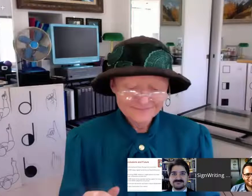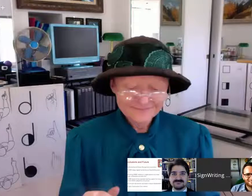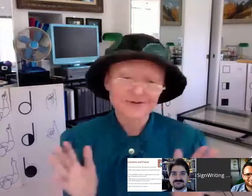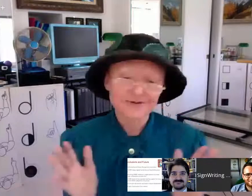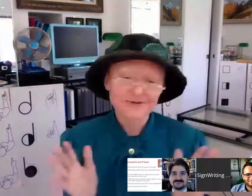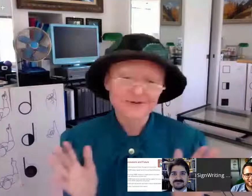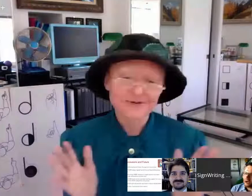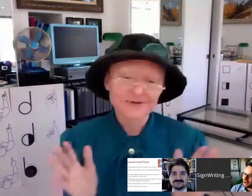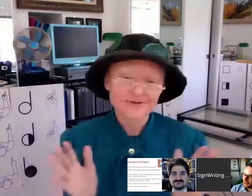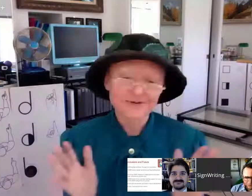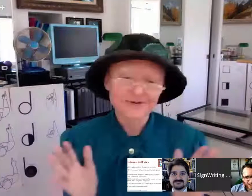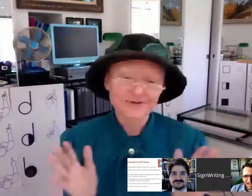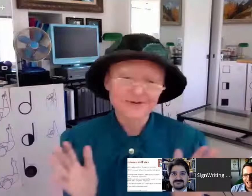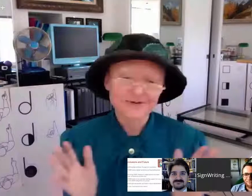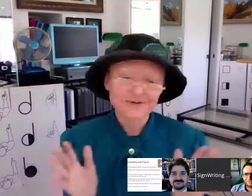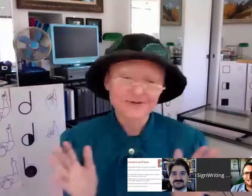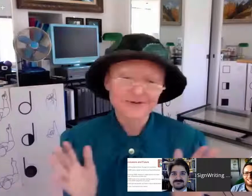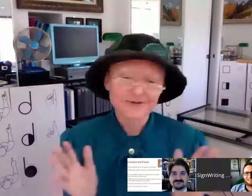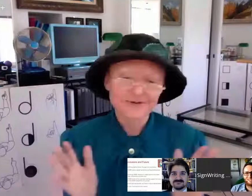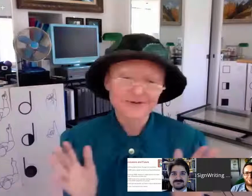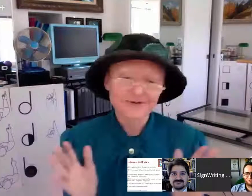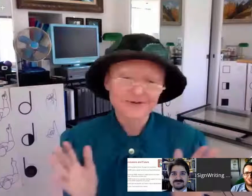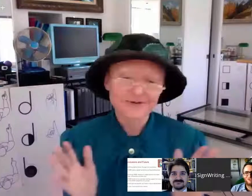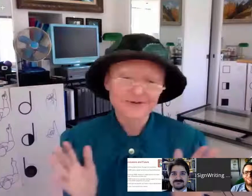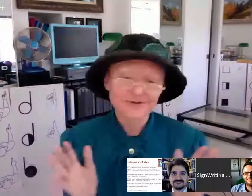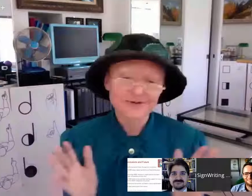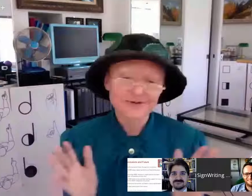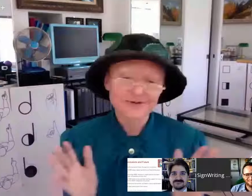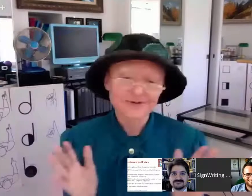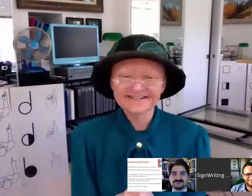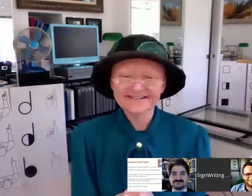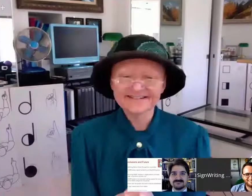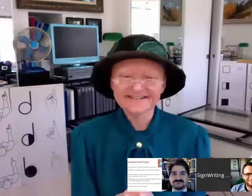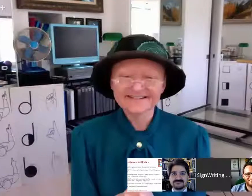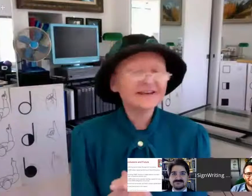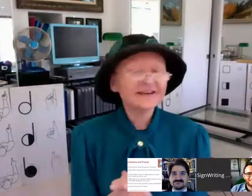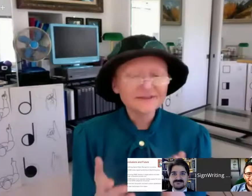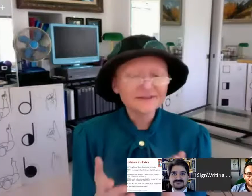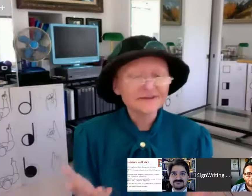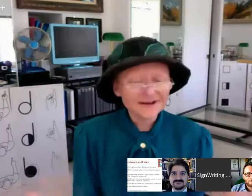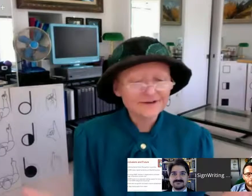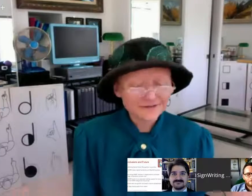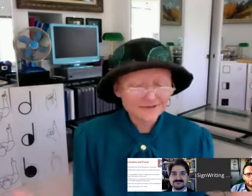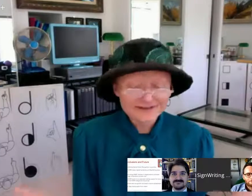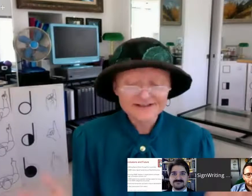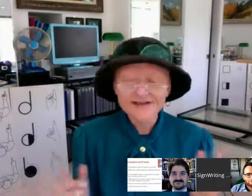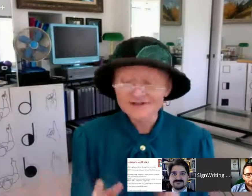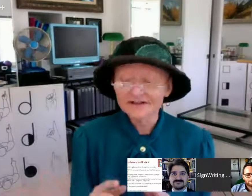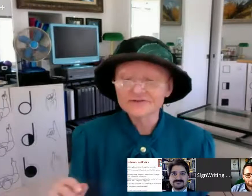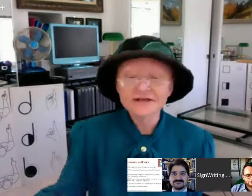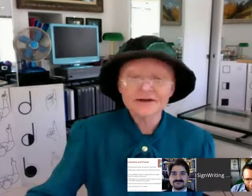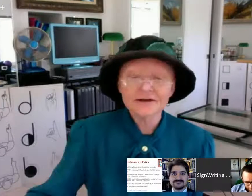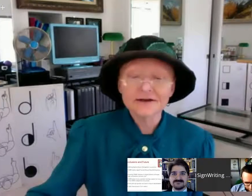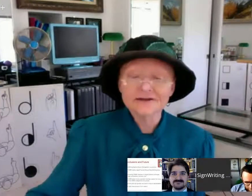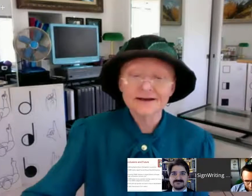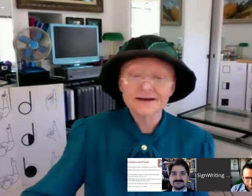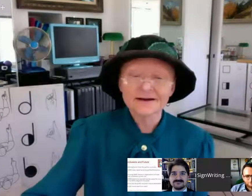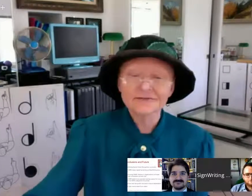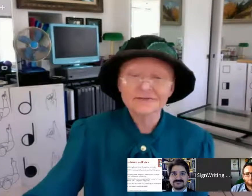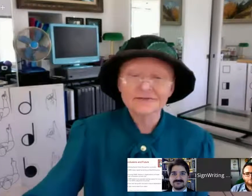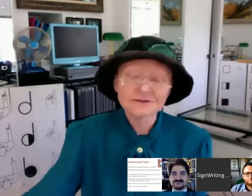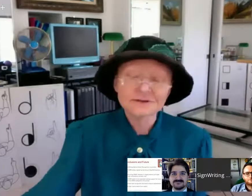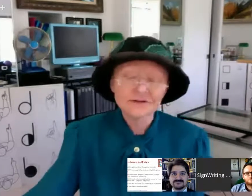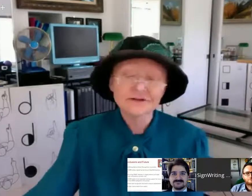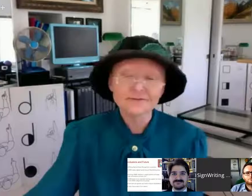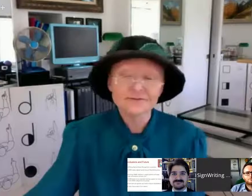I want to ask you questions. But I'm not planning to do so. And thank you for the presentation. It was excellent, and